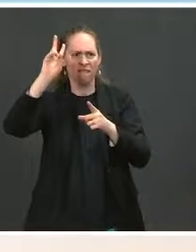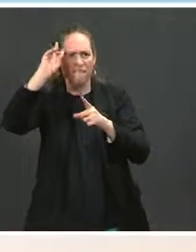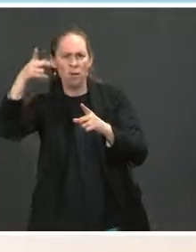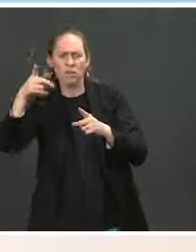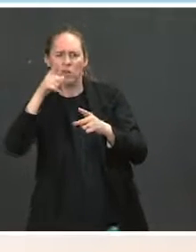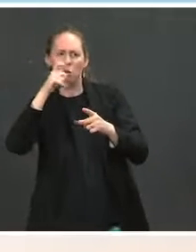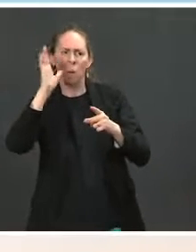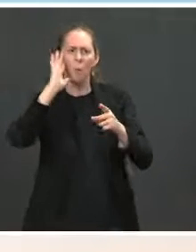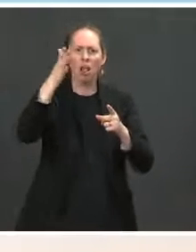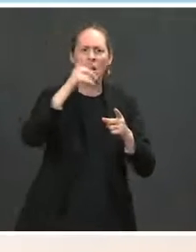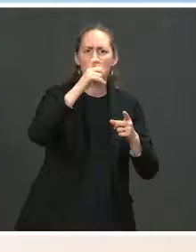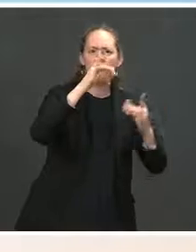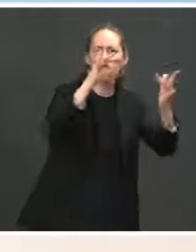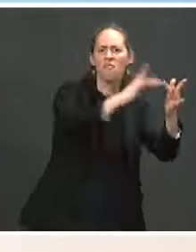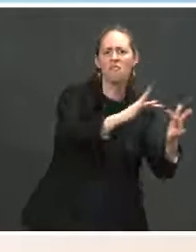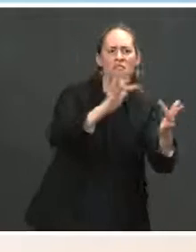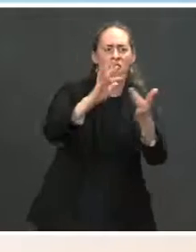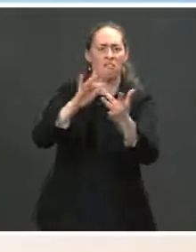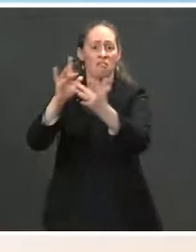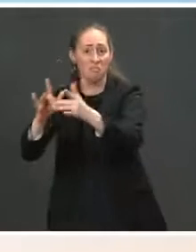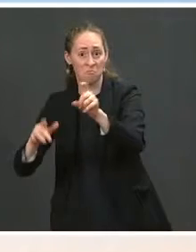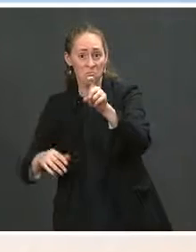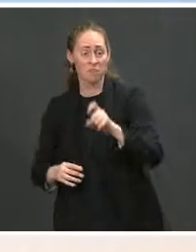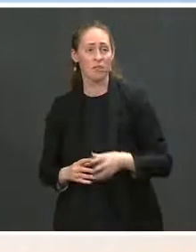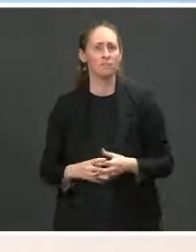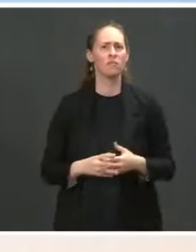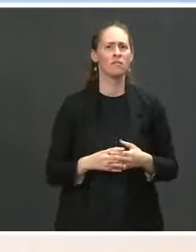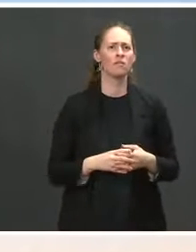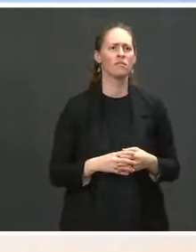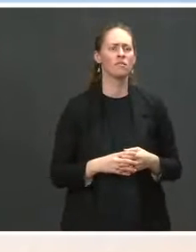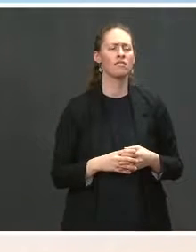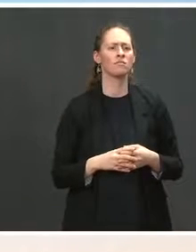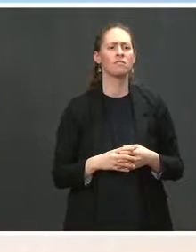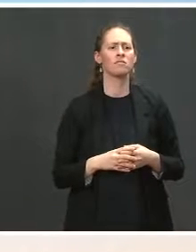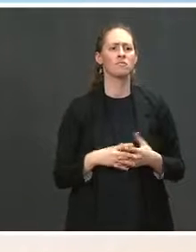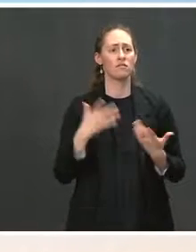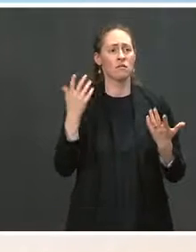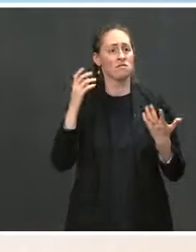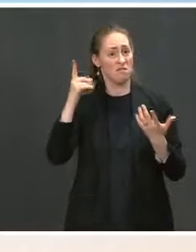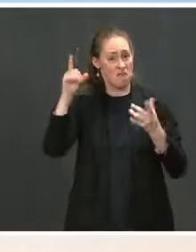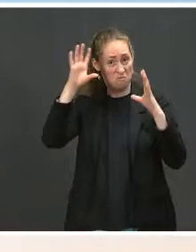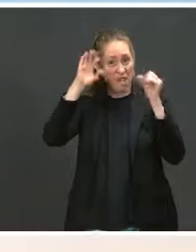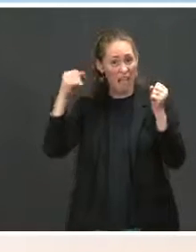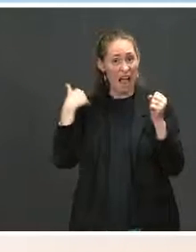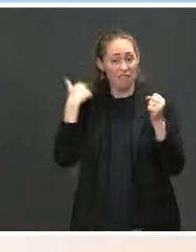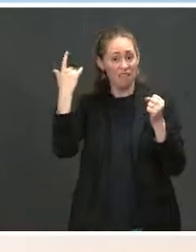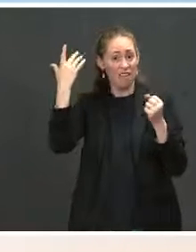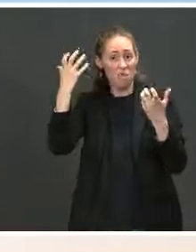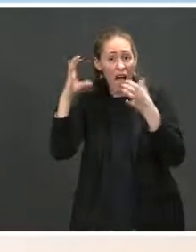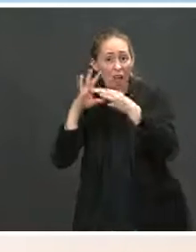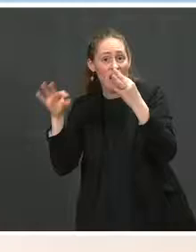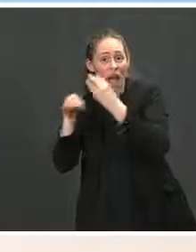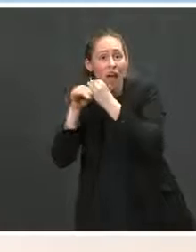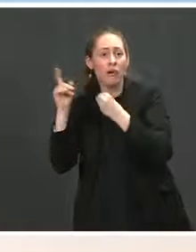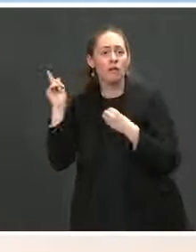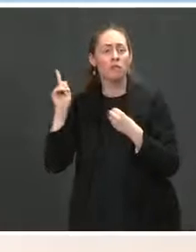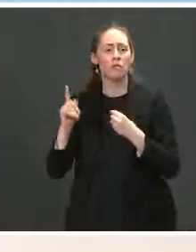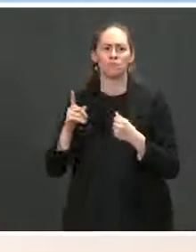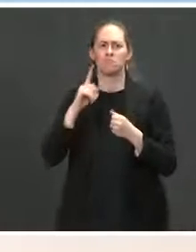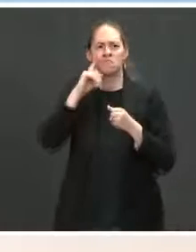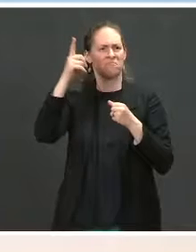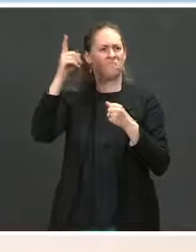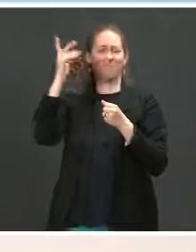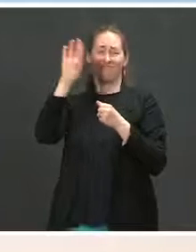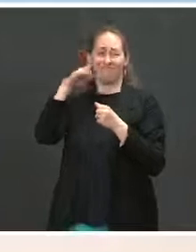that she would be having, or the next steps she'd be taking in leading this effort? Well, the president and the vice president see each other quite